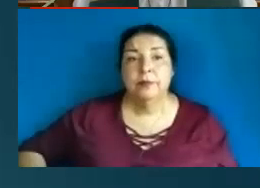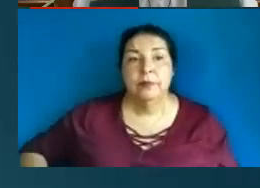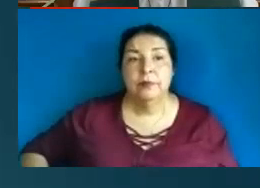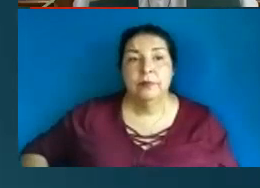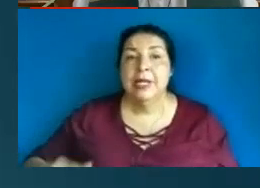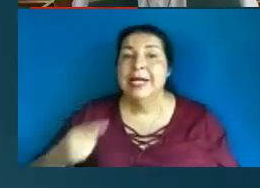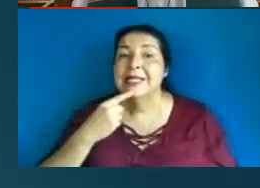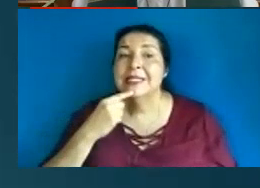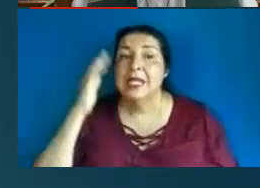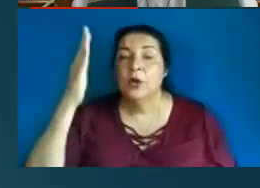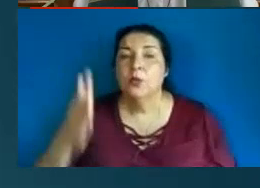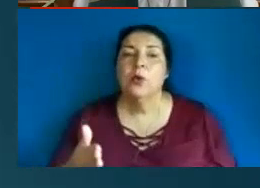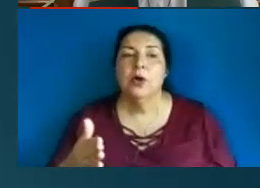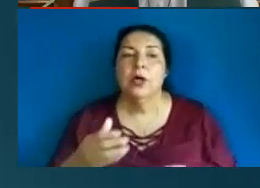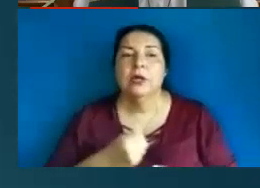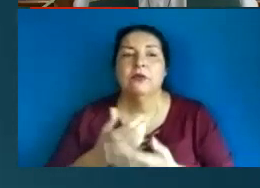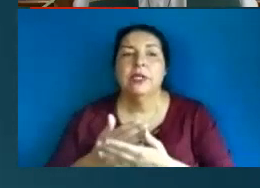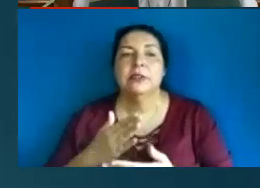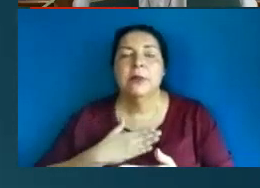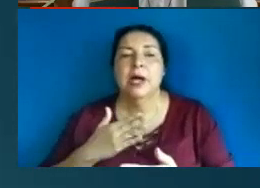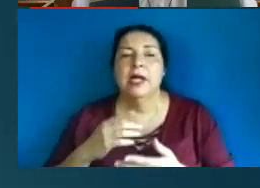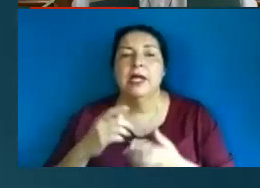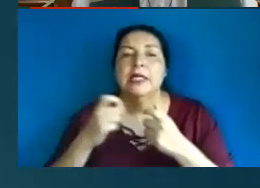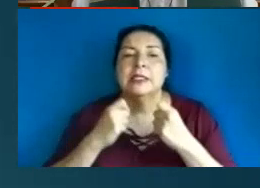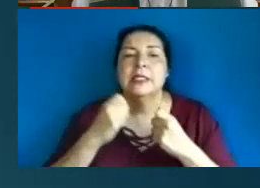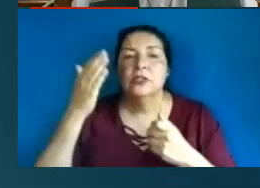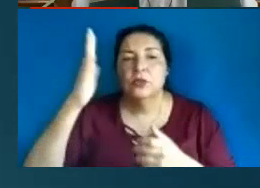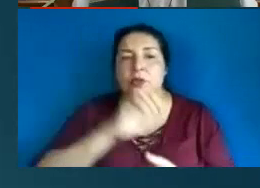I said, I will confess my transgressions unto the Lord.